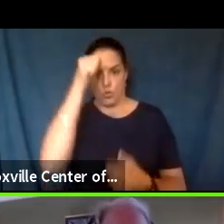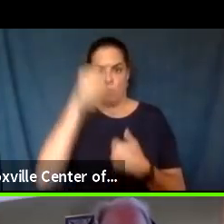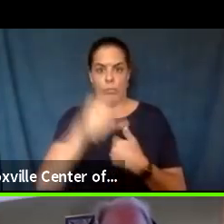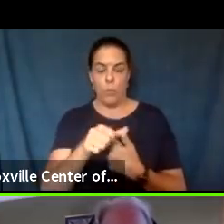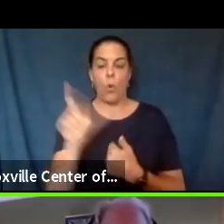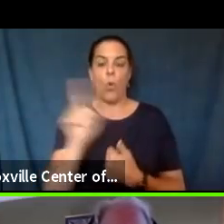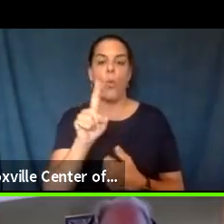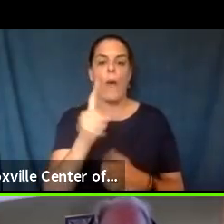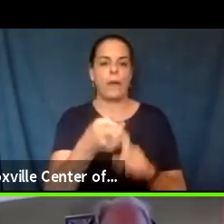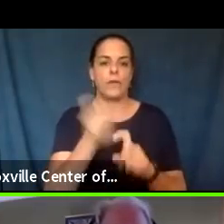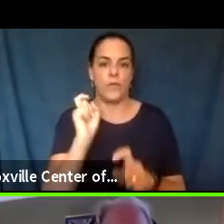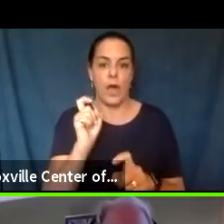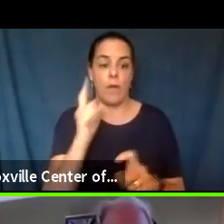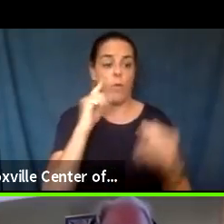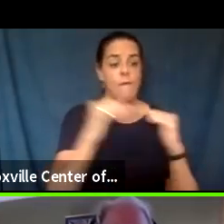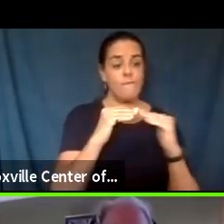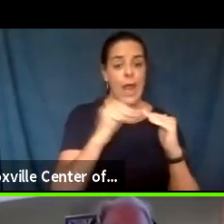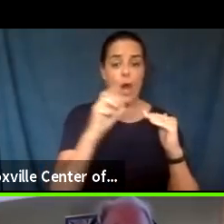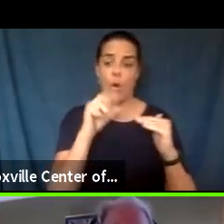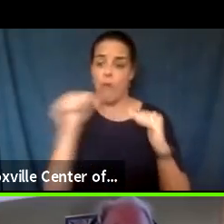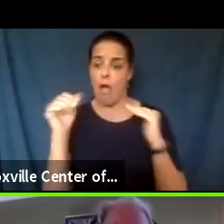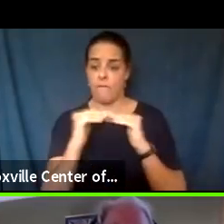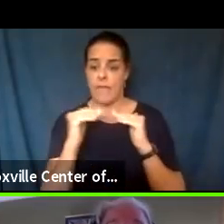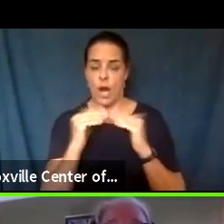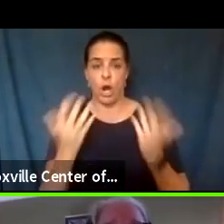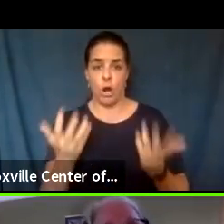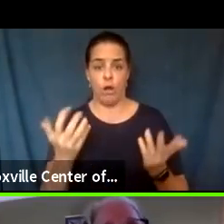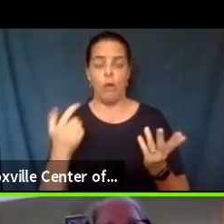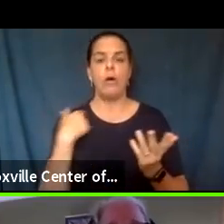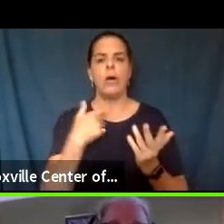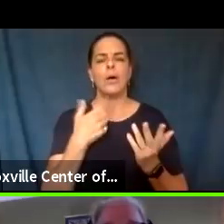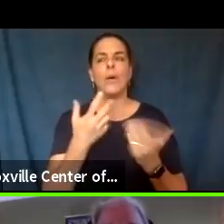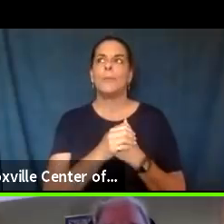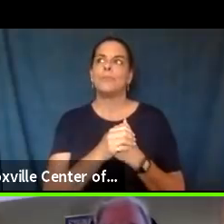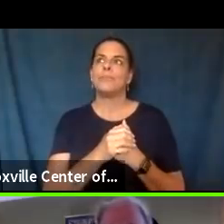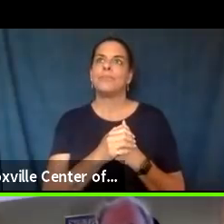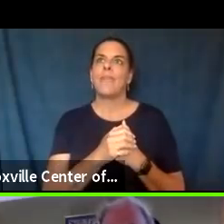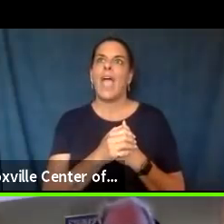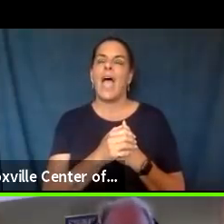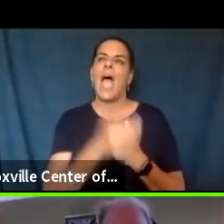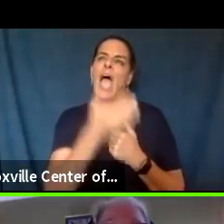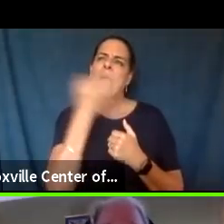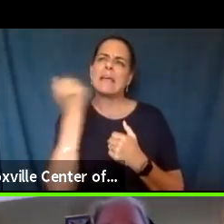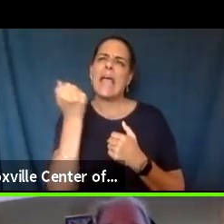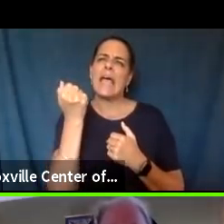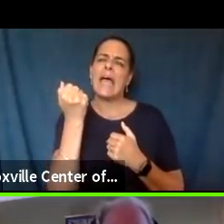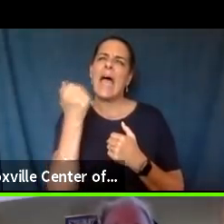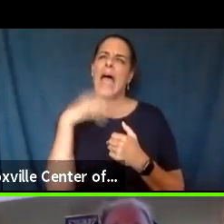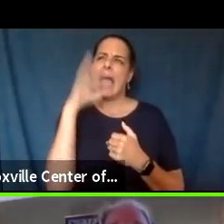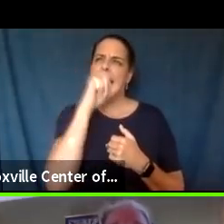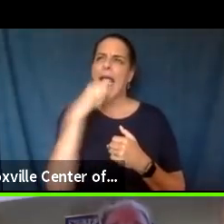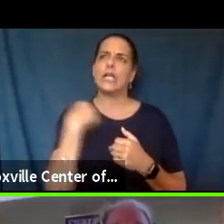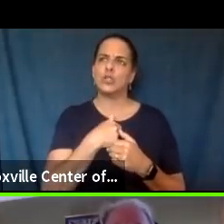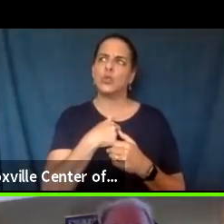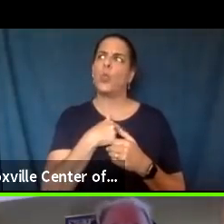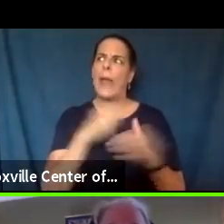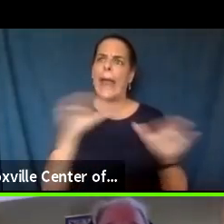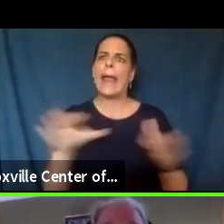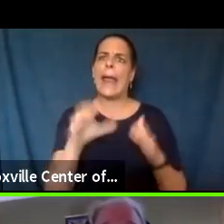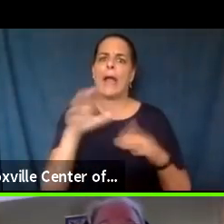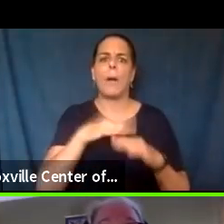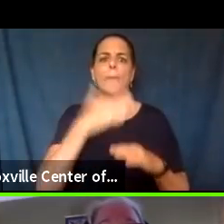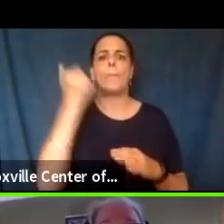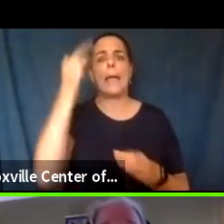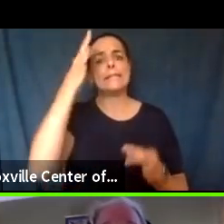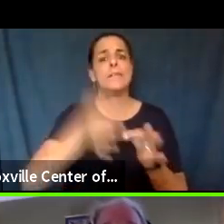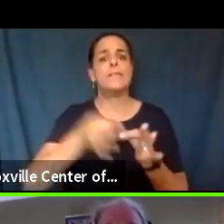in terms of fair or not fair. We really, I guess best faith is we have acted on best faith and